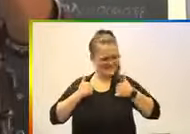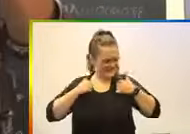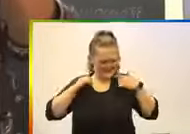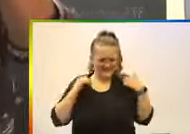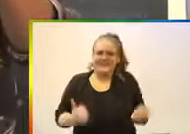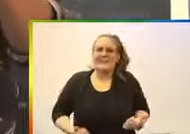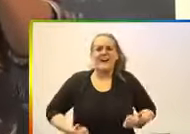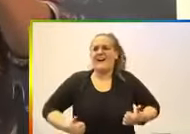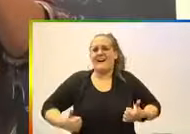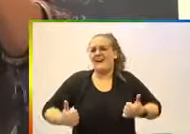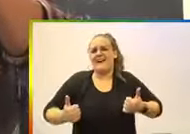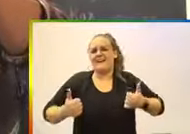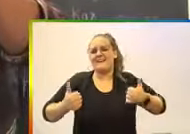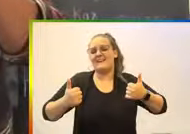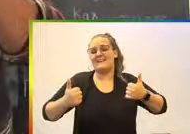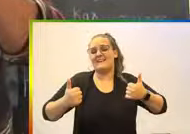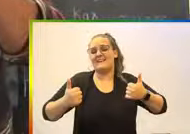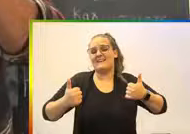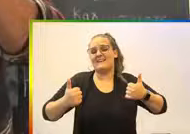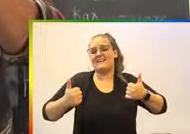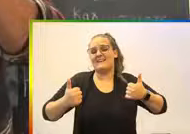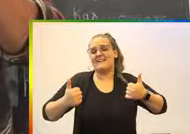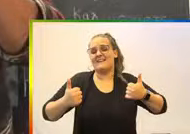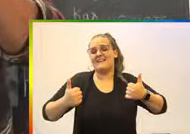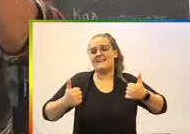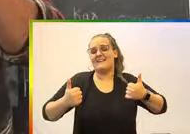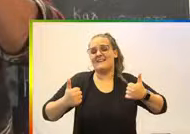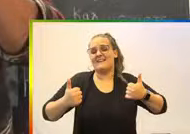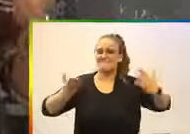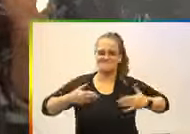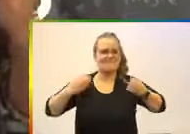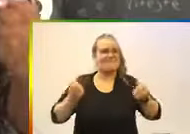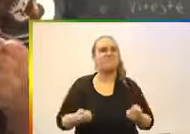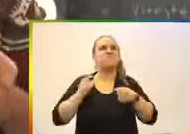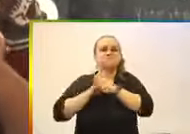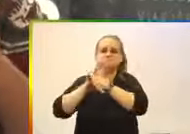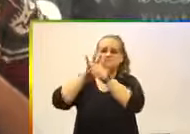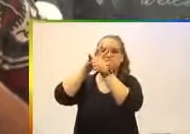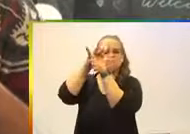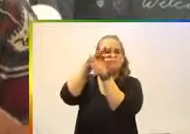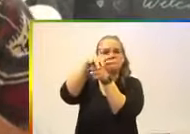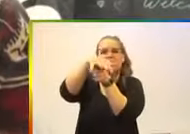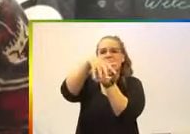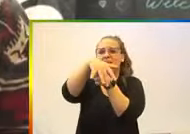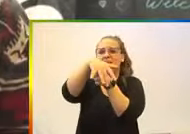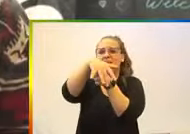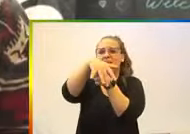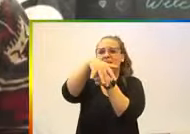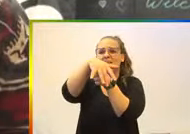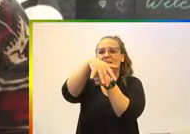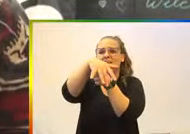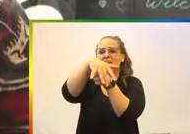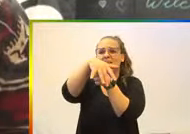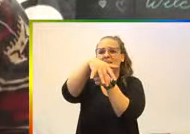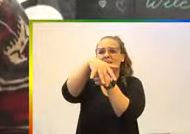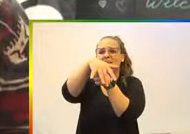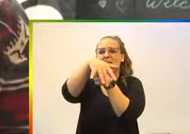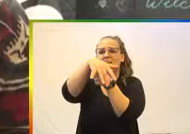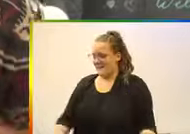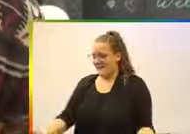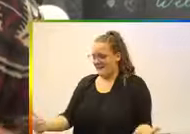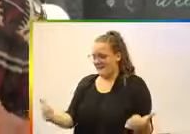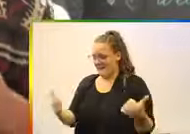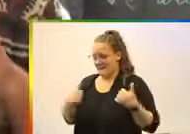life has infinite joys, has infinite joys.